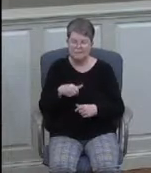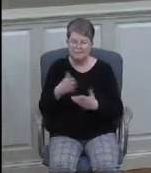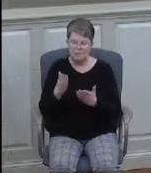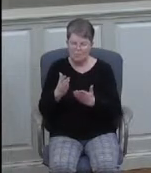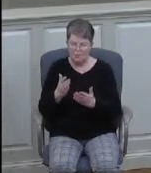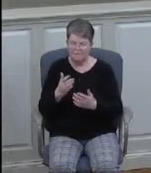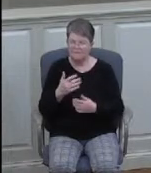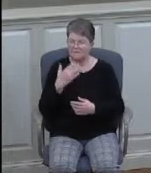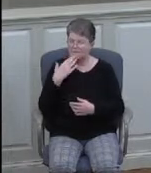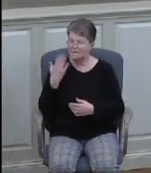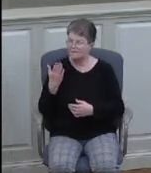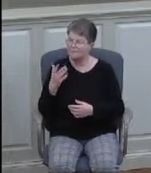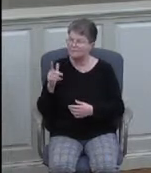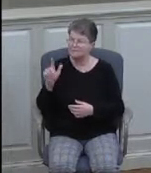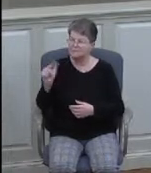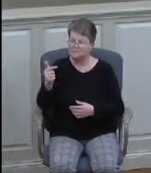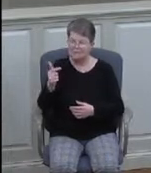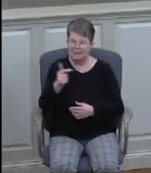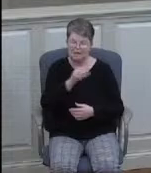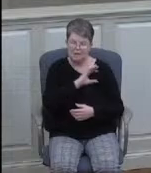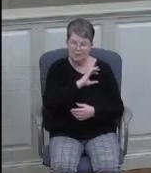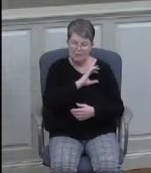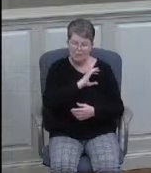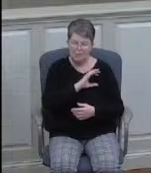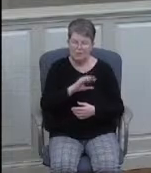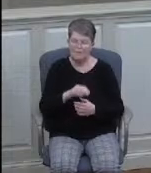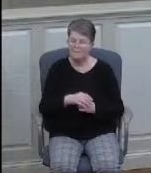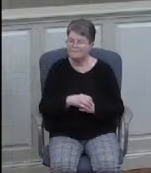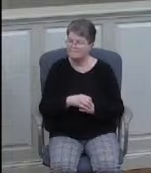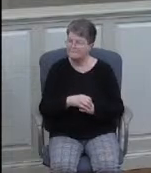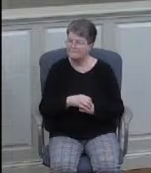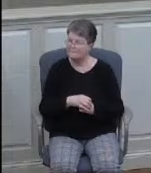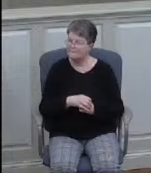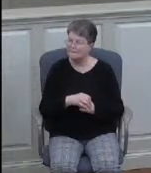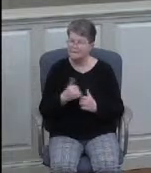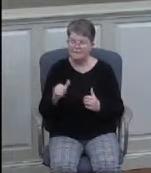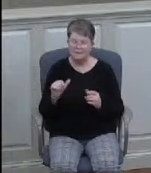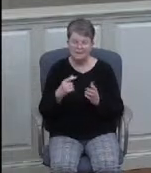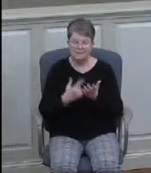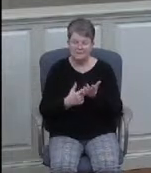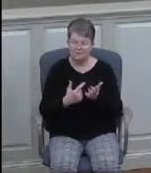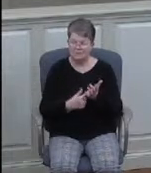again, thank you. Second. Thank you, Commissioner Cottle. Any further discussion?